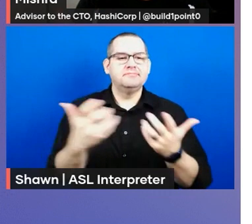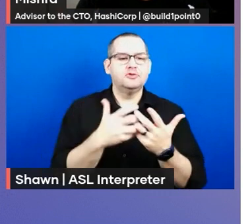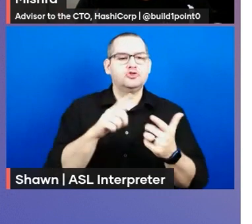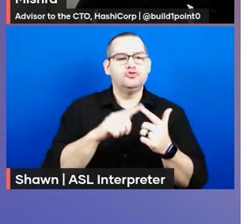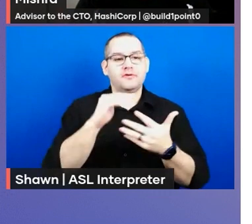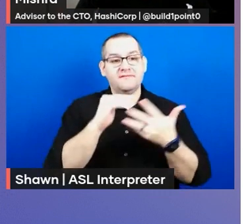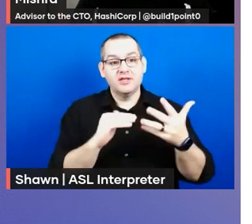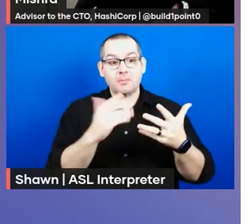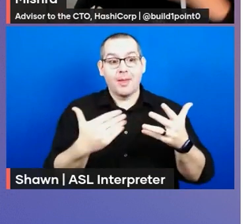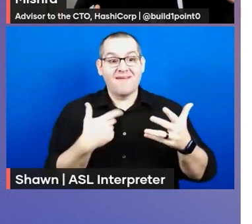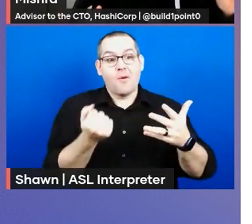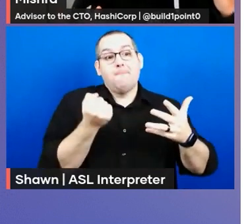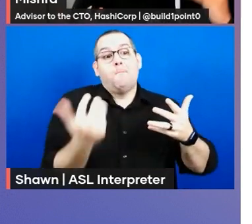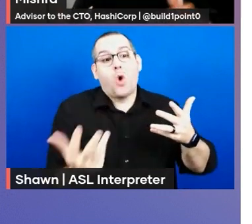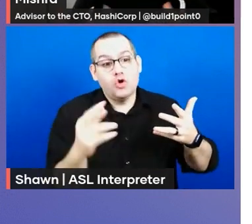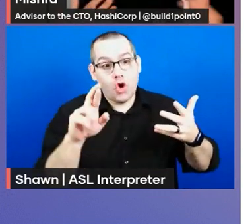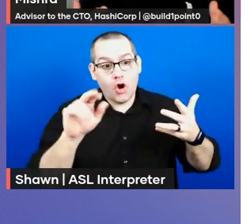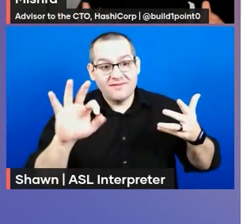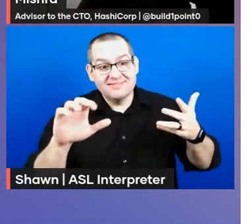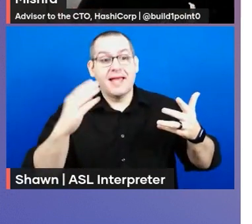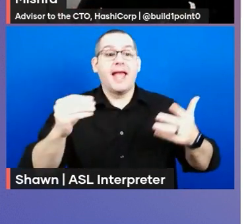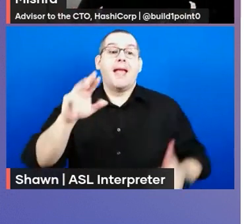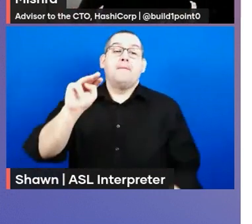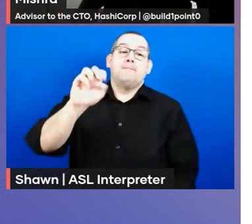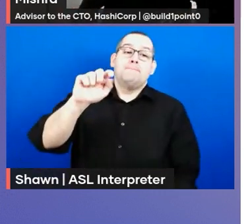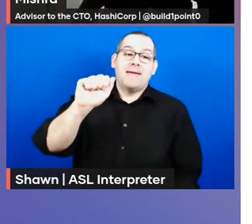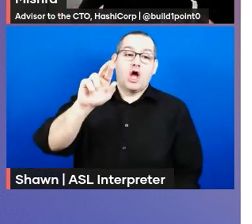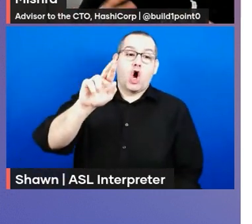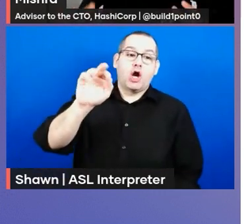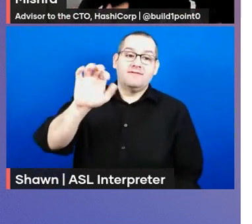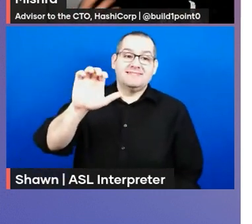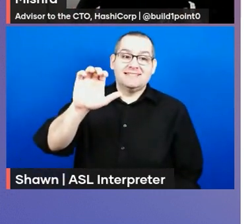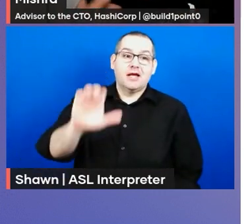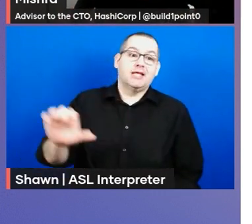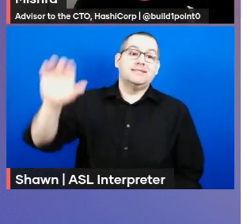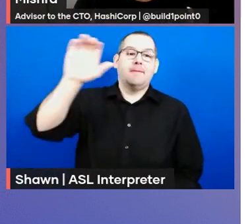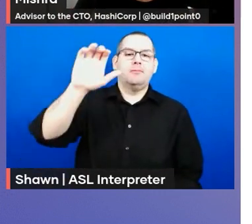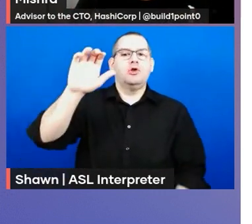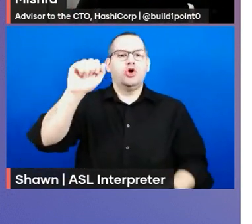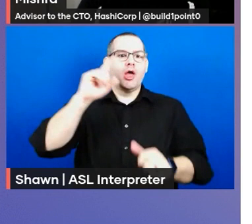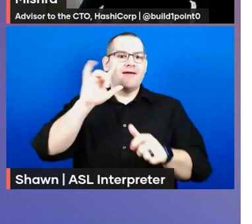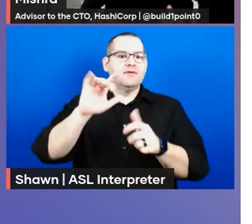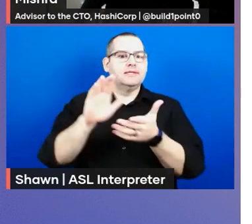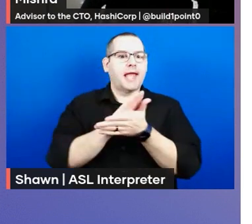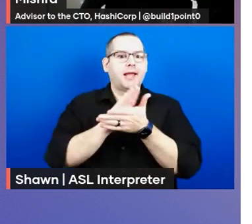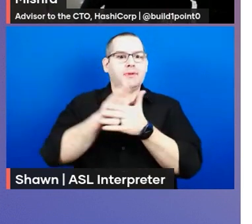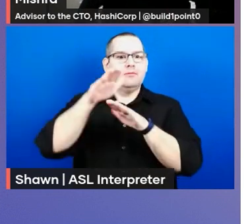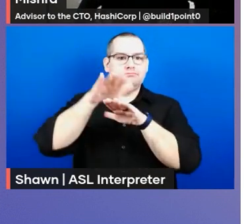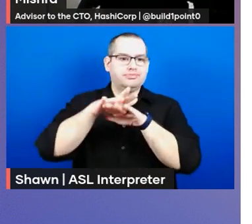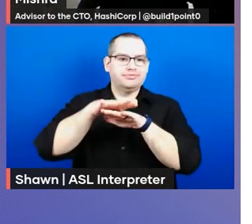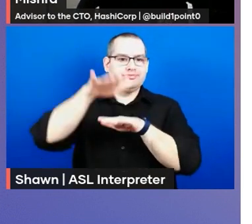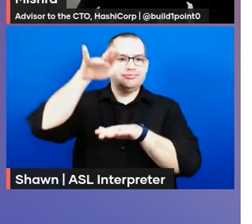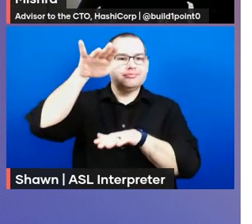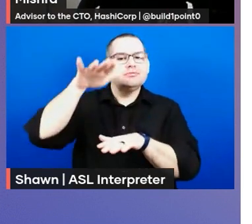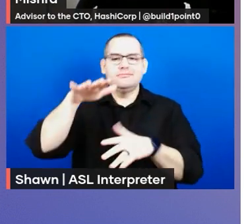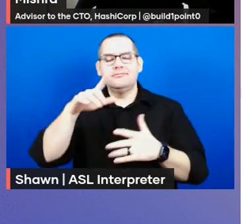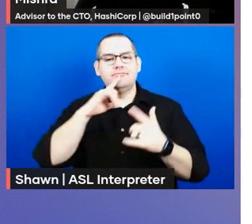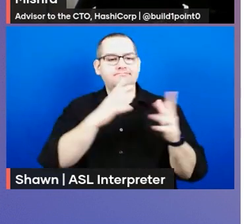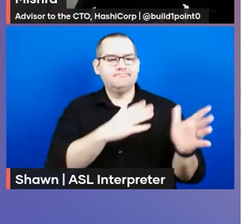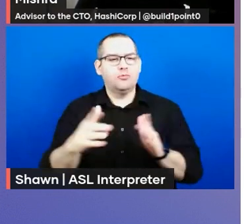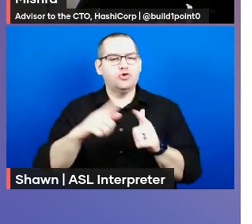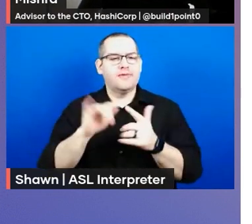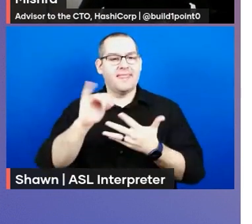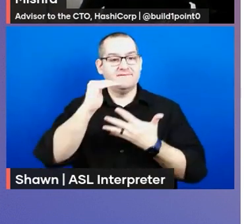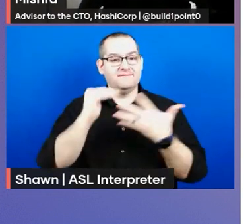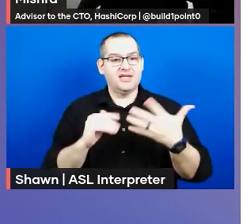multiple RFCs and a meta RFC that sits on top. So you have multiple documents that are involved to kind of move the feature, the